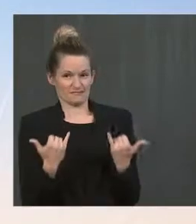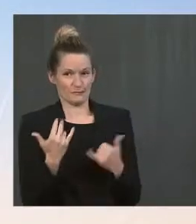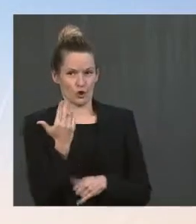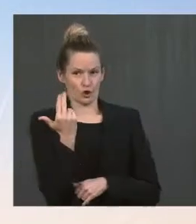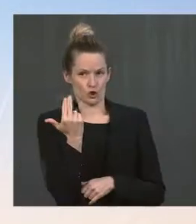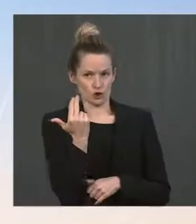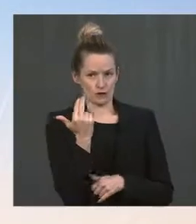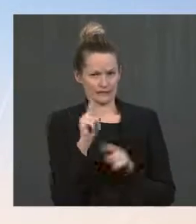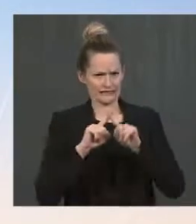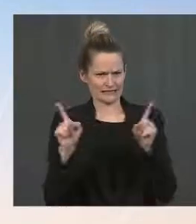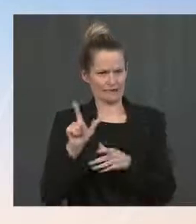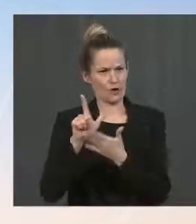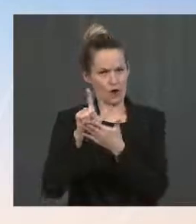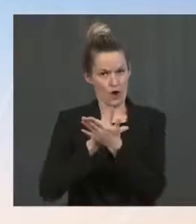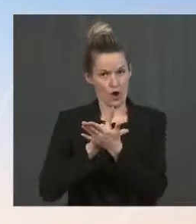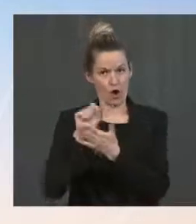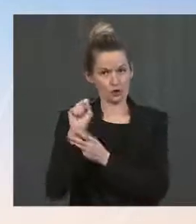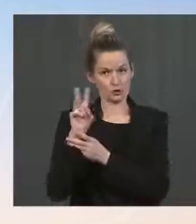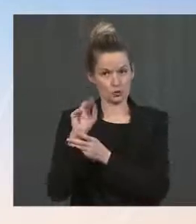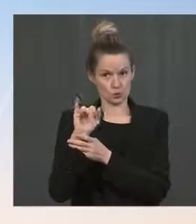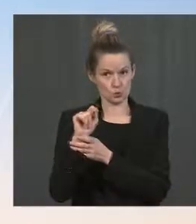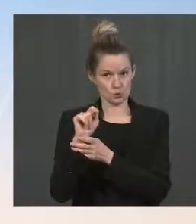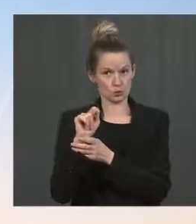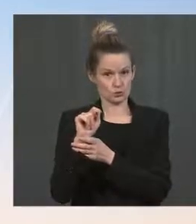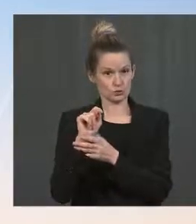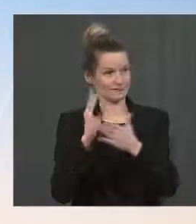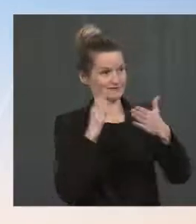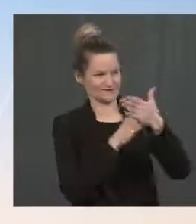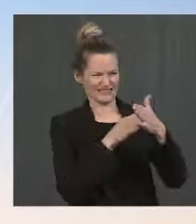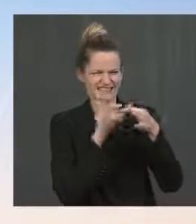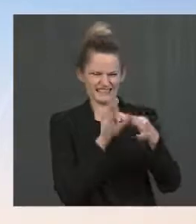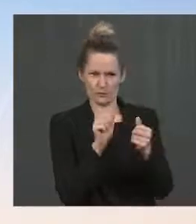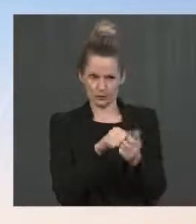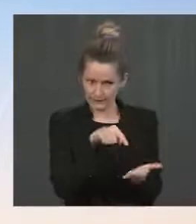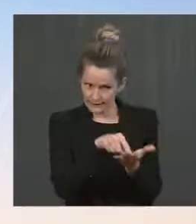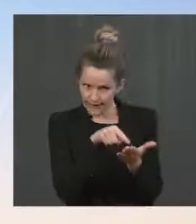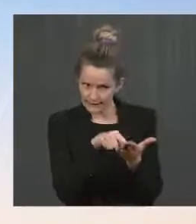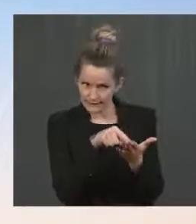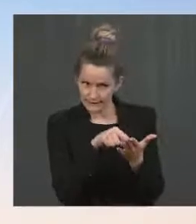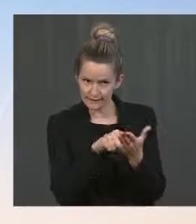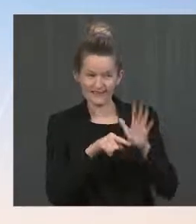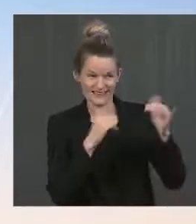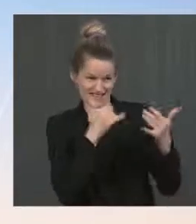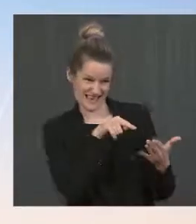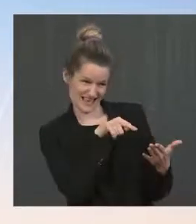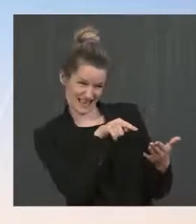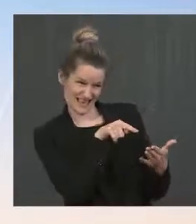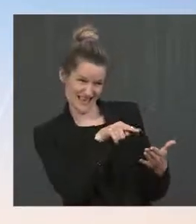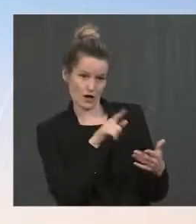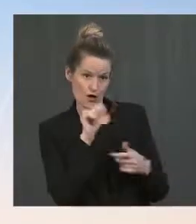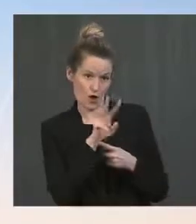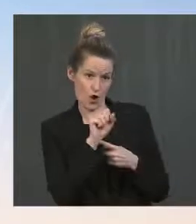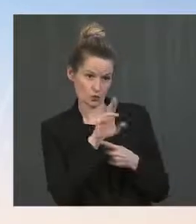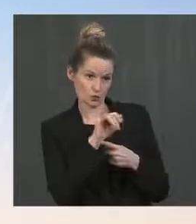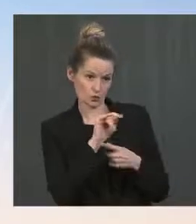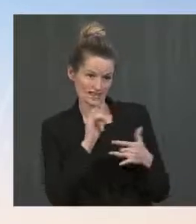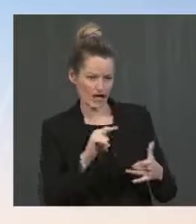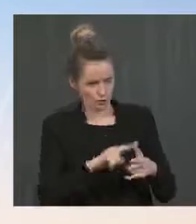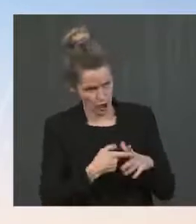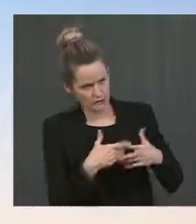passed the American Rescue Plan. We're obviously going through the process of litigation, building the record, and we'll proceed. In the meantime, we're really